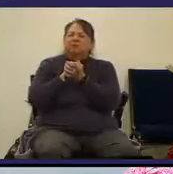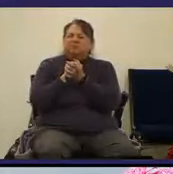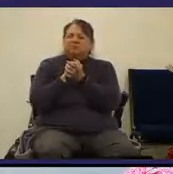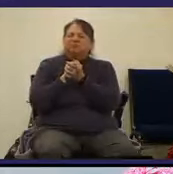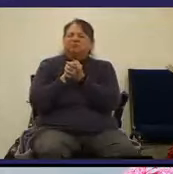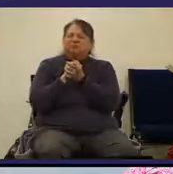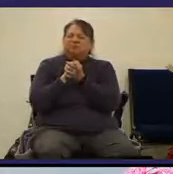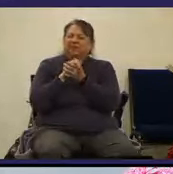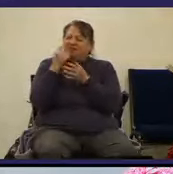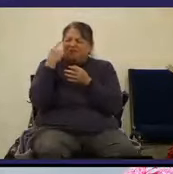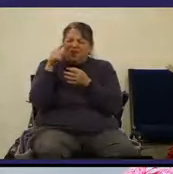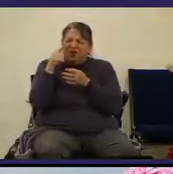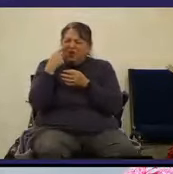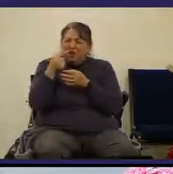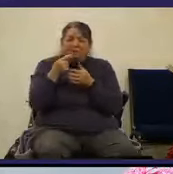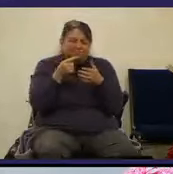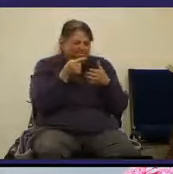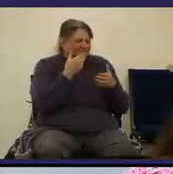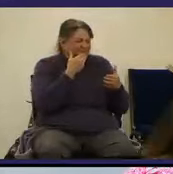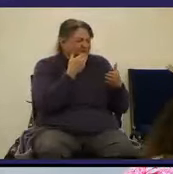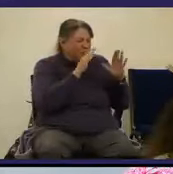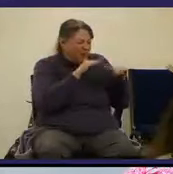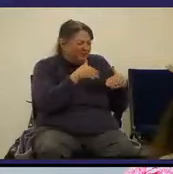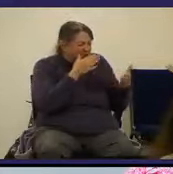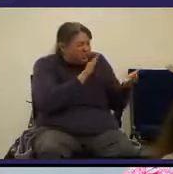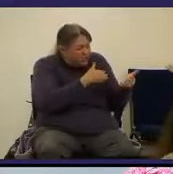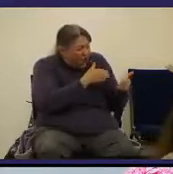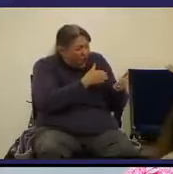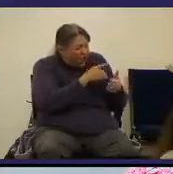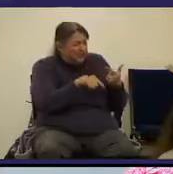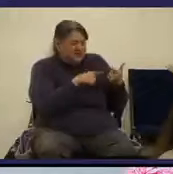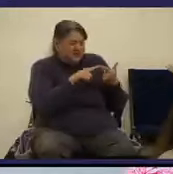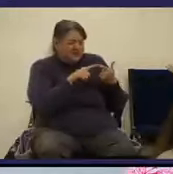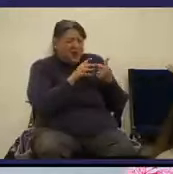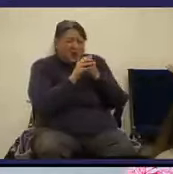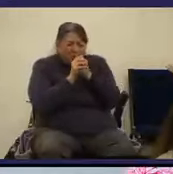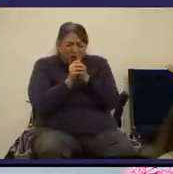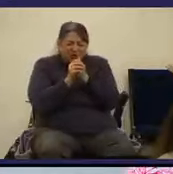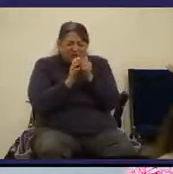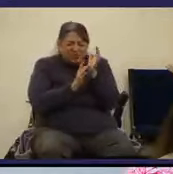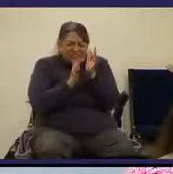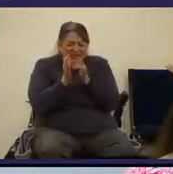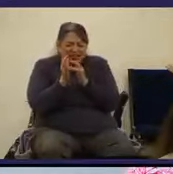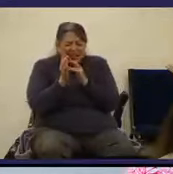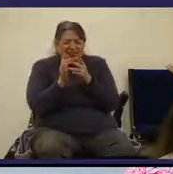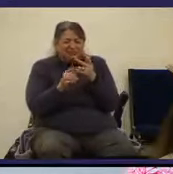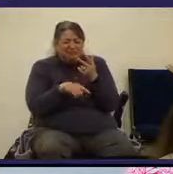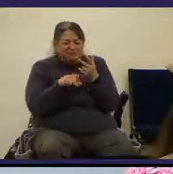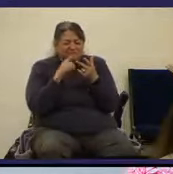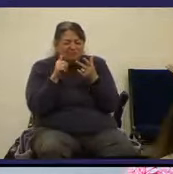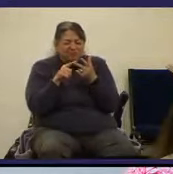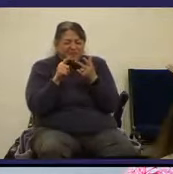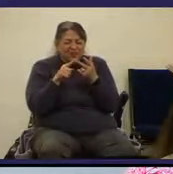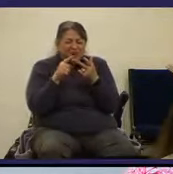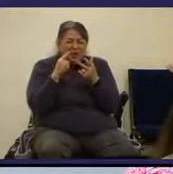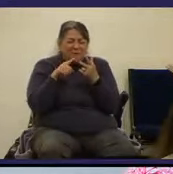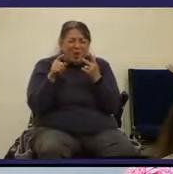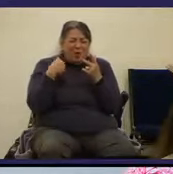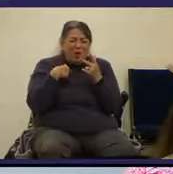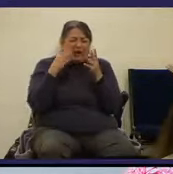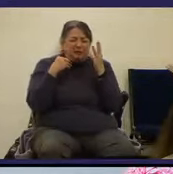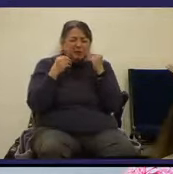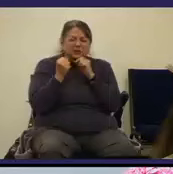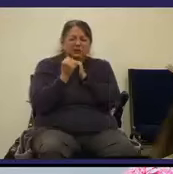for the wonderful songs, the worship of Jesus, and above all for the presence of Jesus.